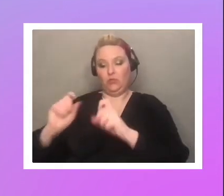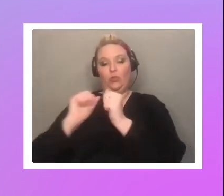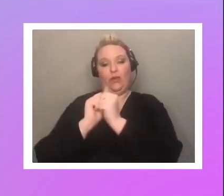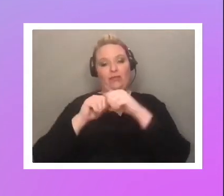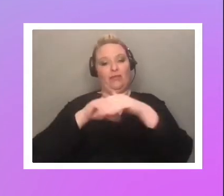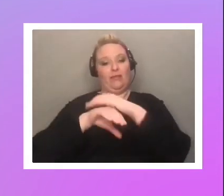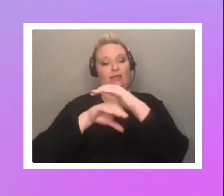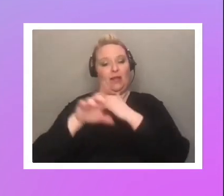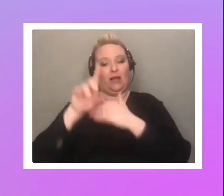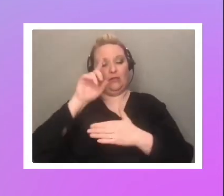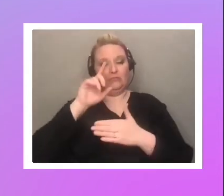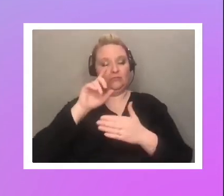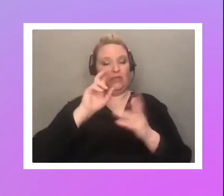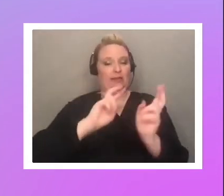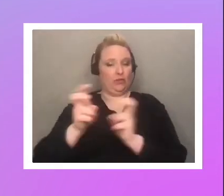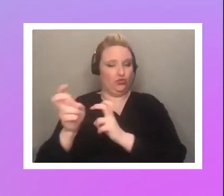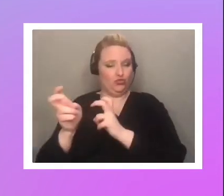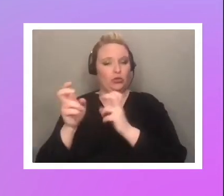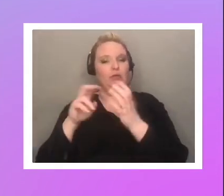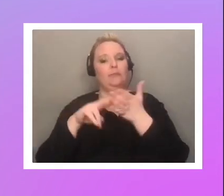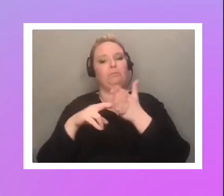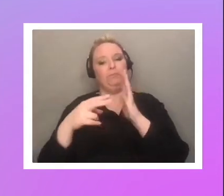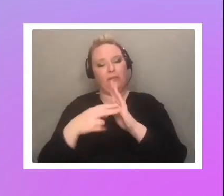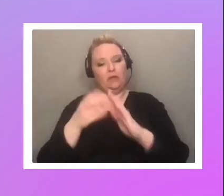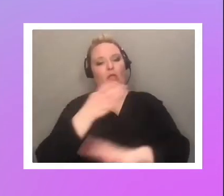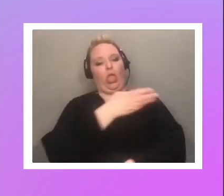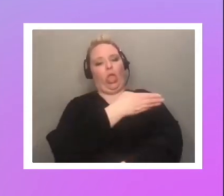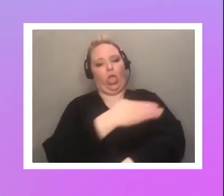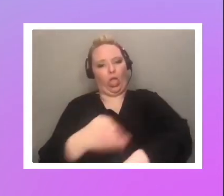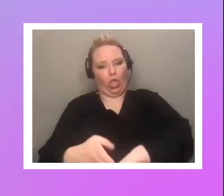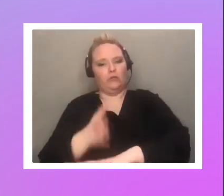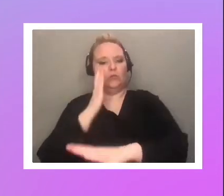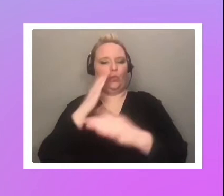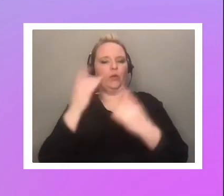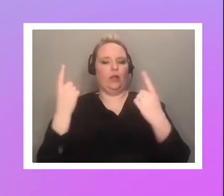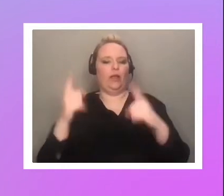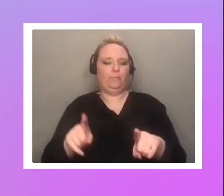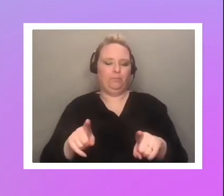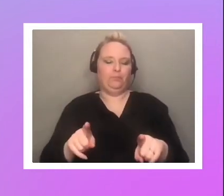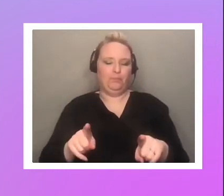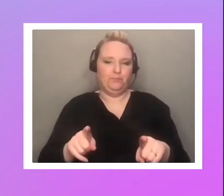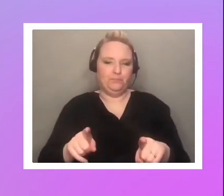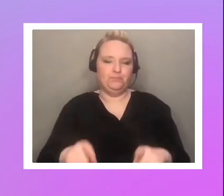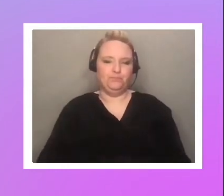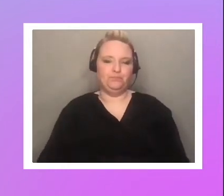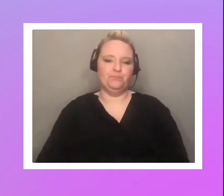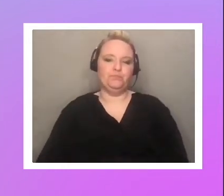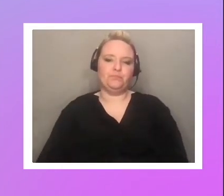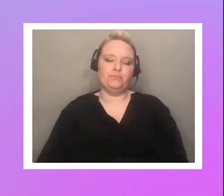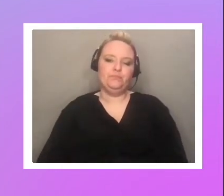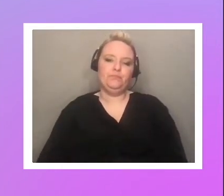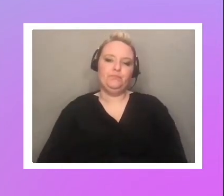accessibility issues, then you're probably going to have some regression.